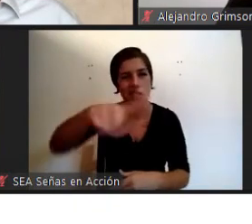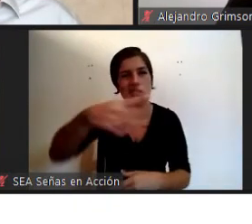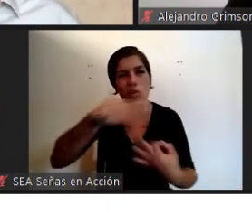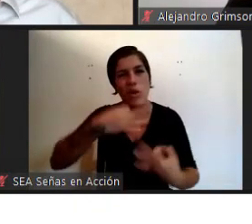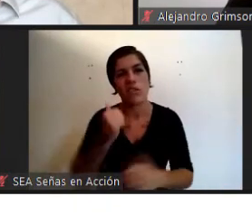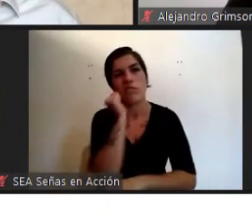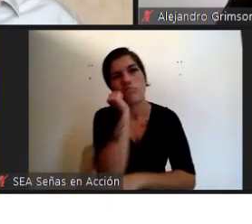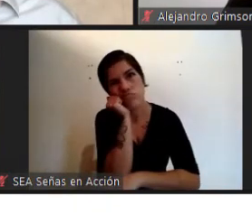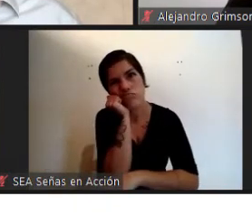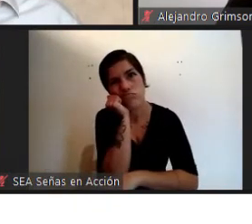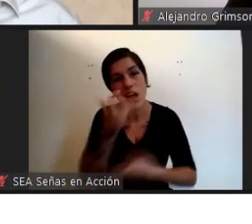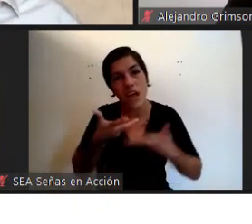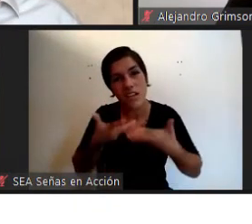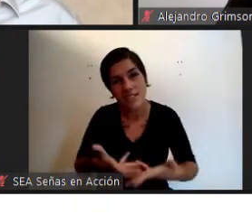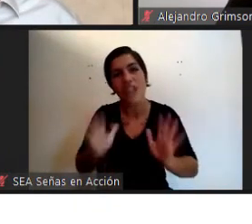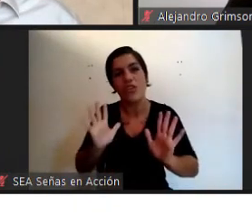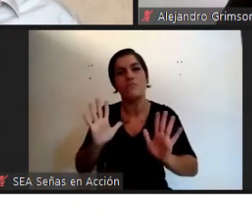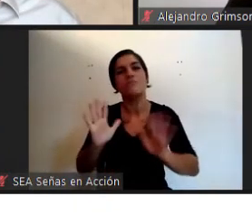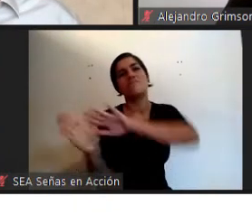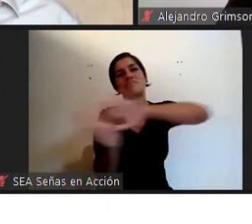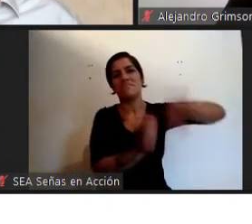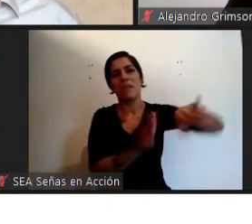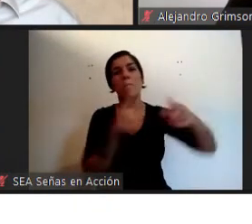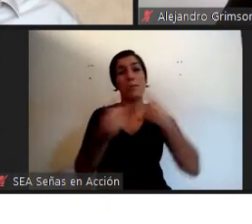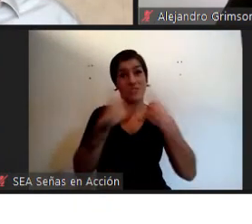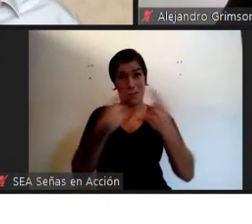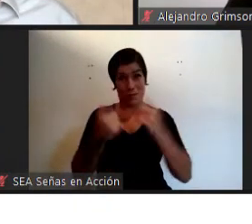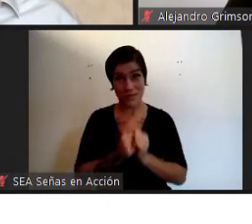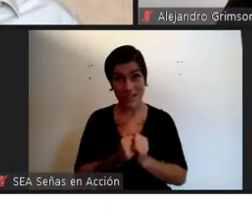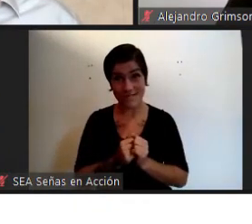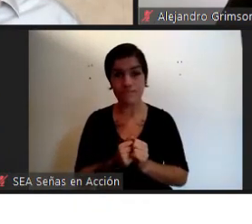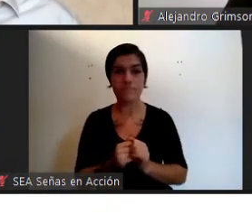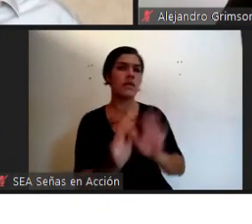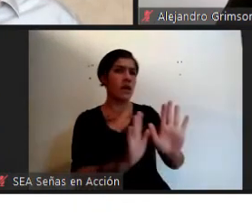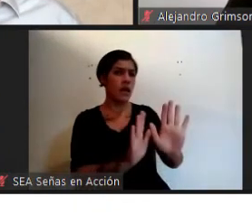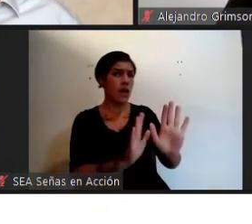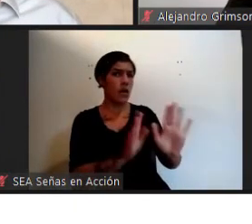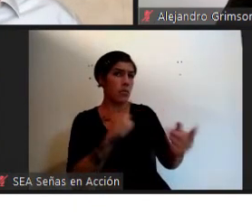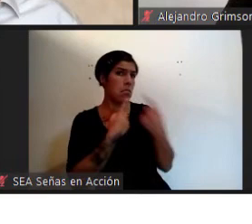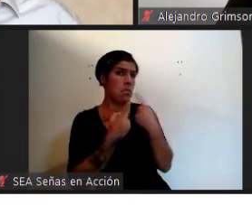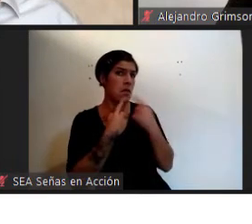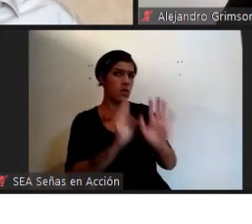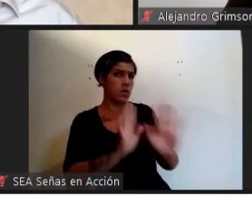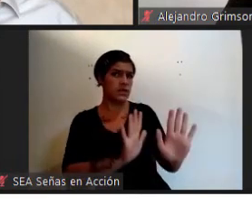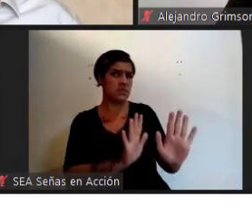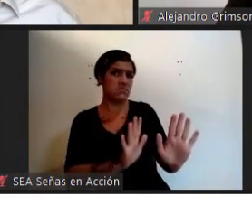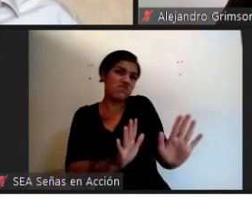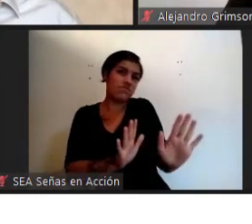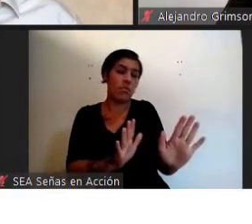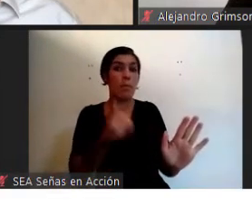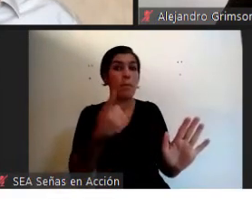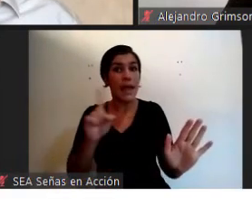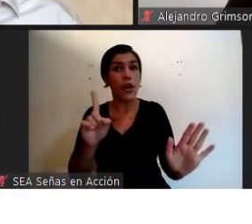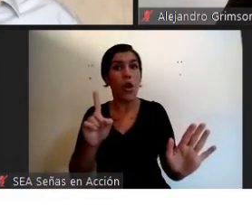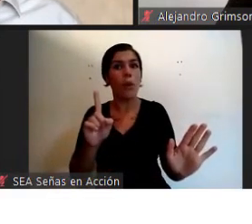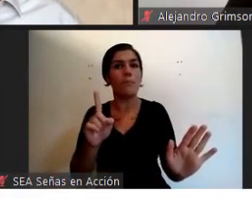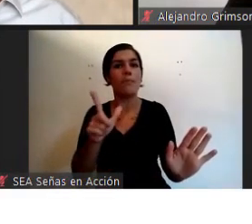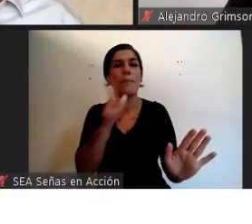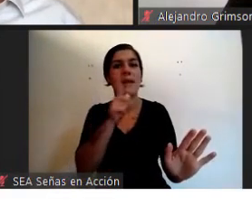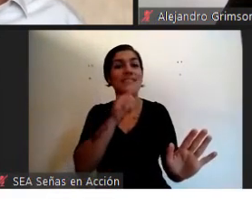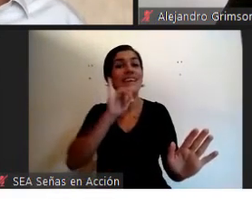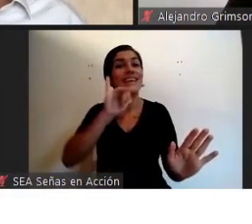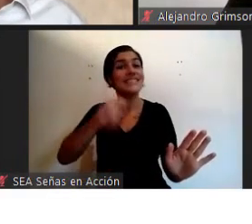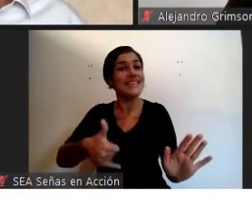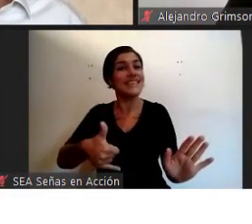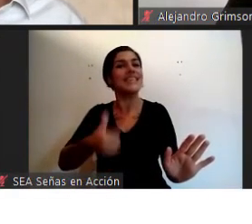and maybe it's the time for us to move on to questions. Well, it's not actually questions. Rather than this, based